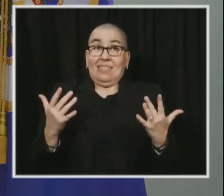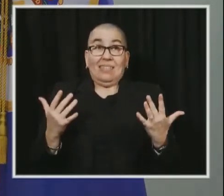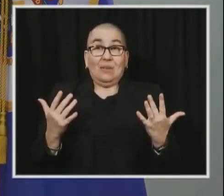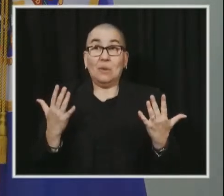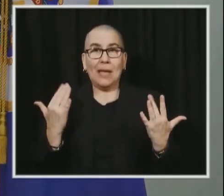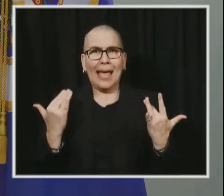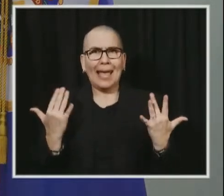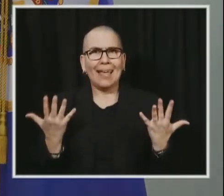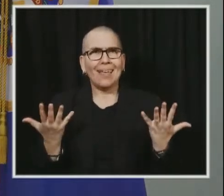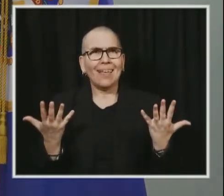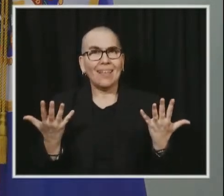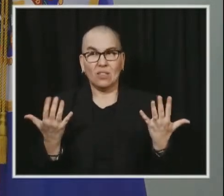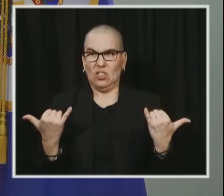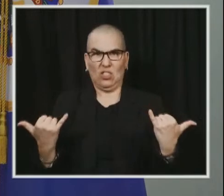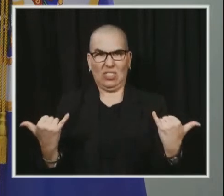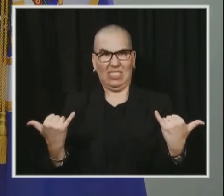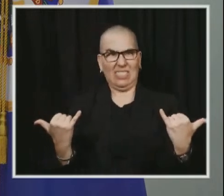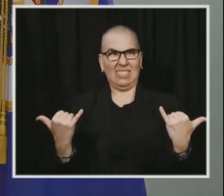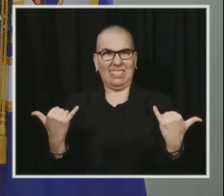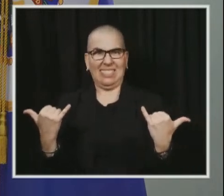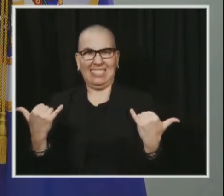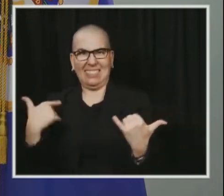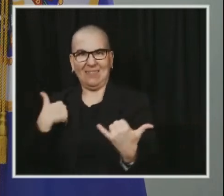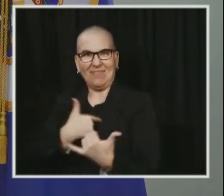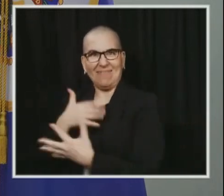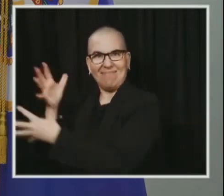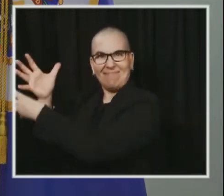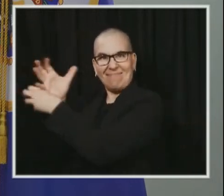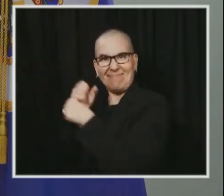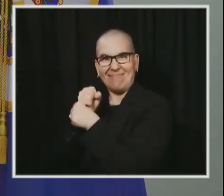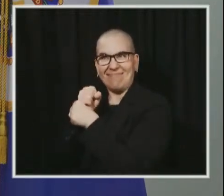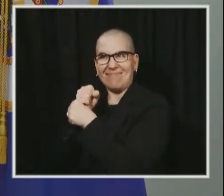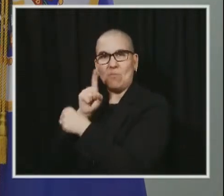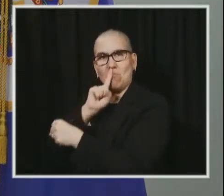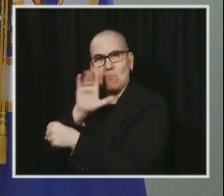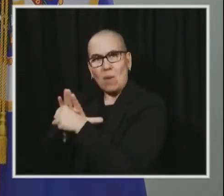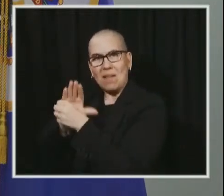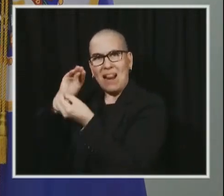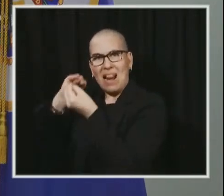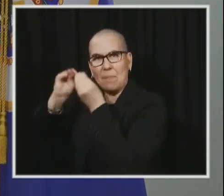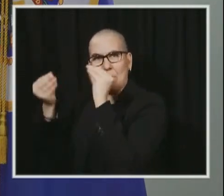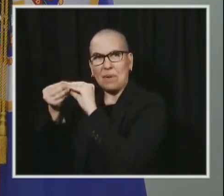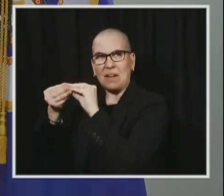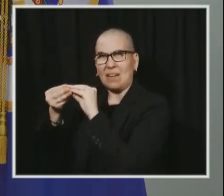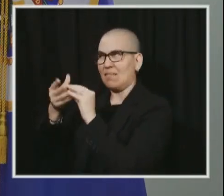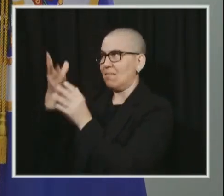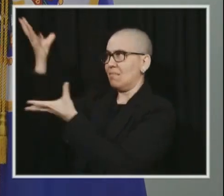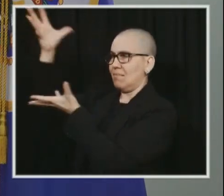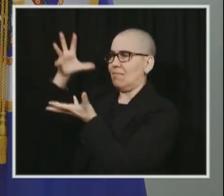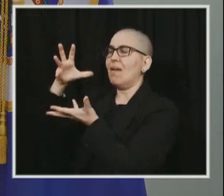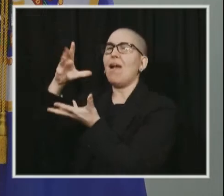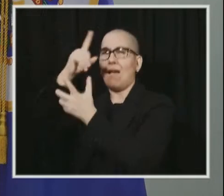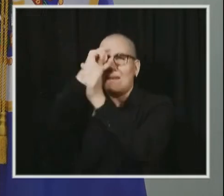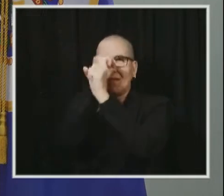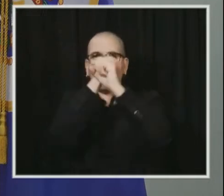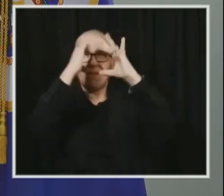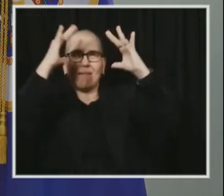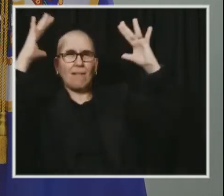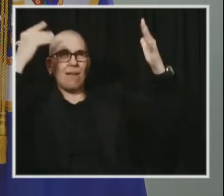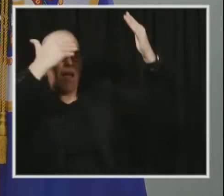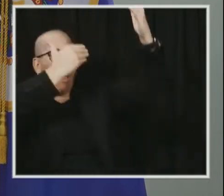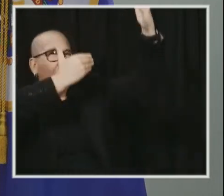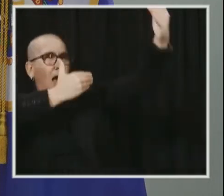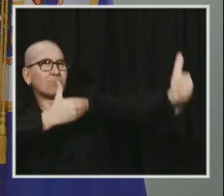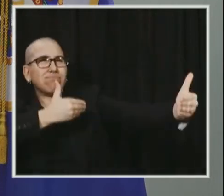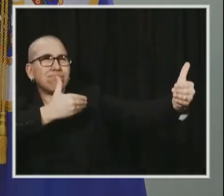on our current allocation of vaccines. Everything I see leads me to believe it is not going to be